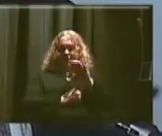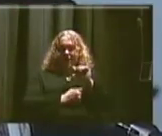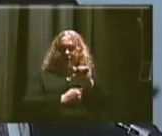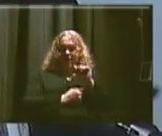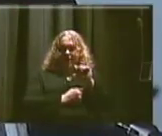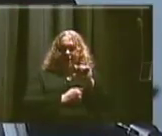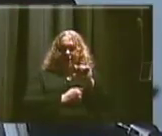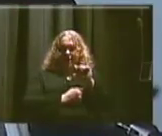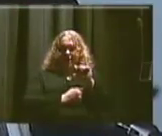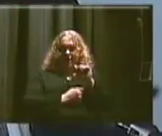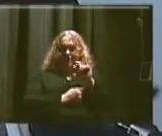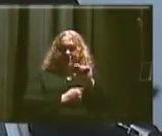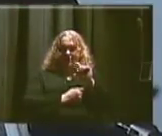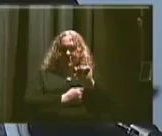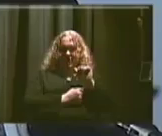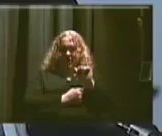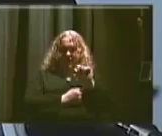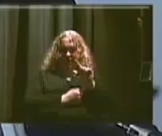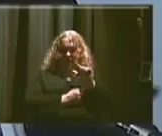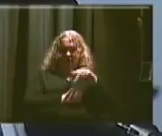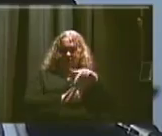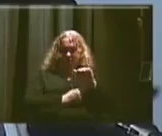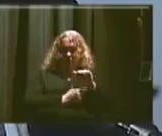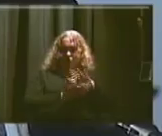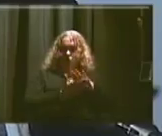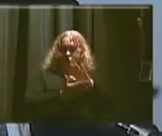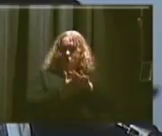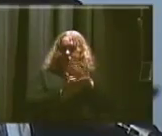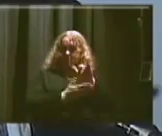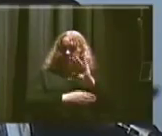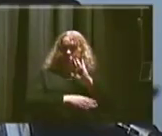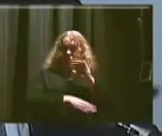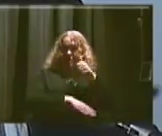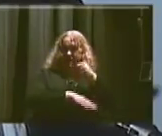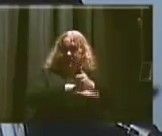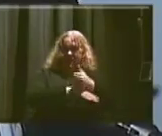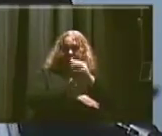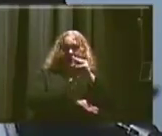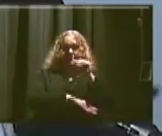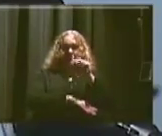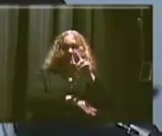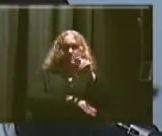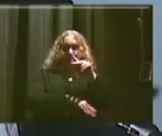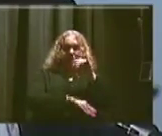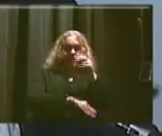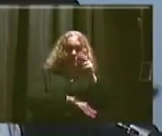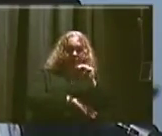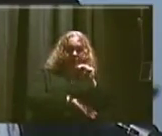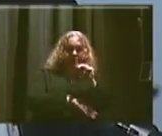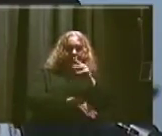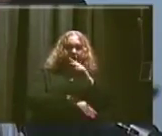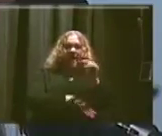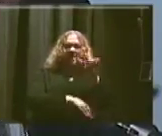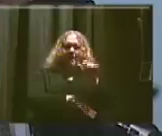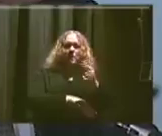of the schools that was selected in the competition that we had around the Districts of Innovation